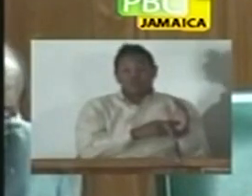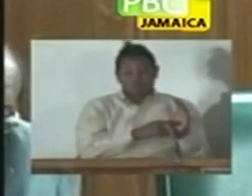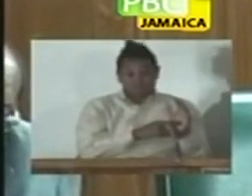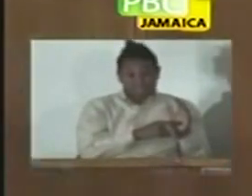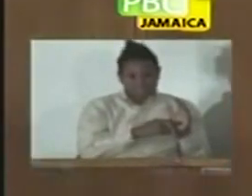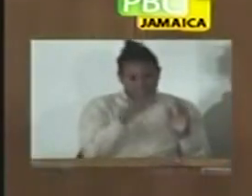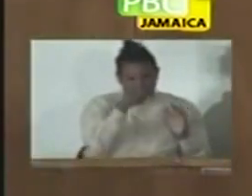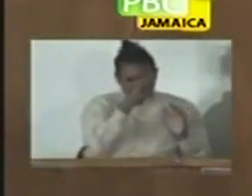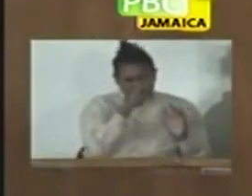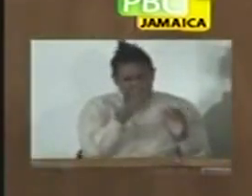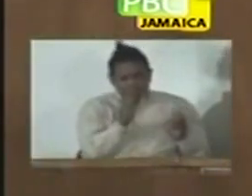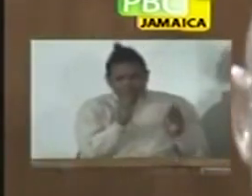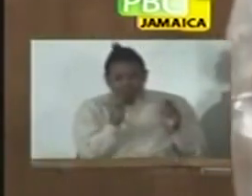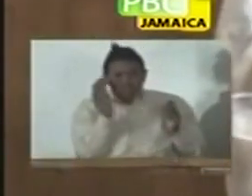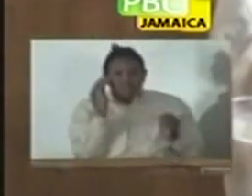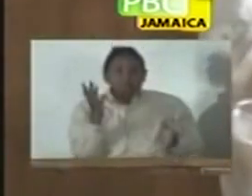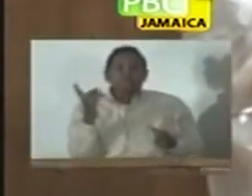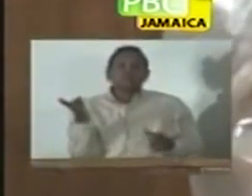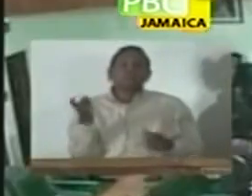house.